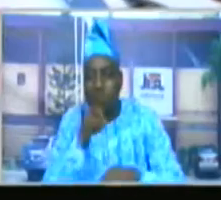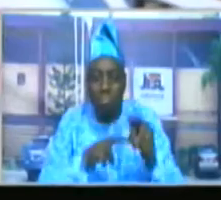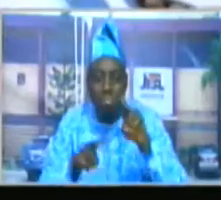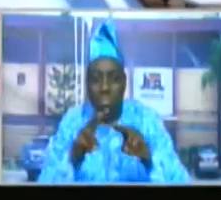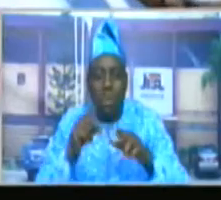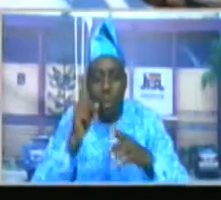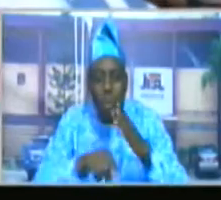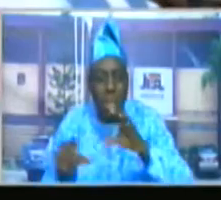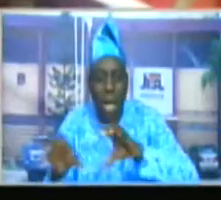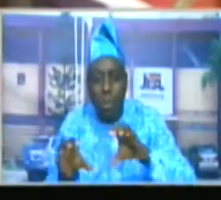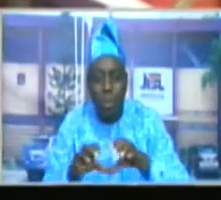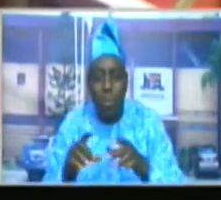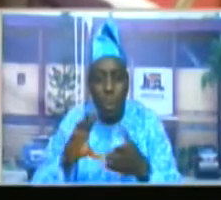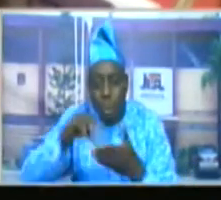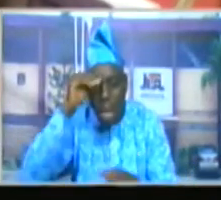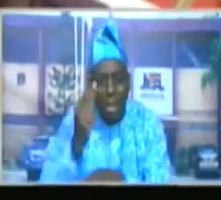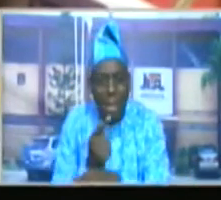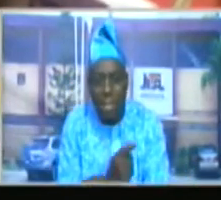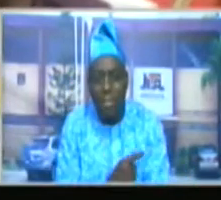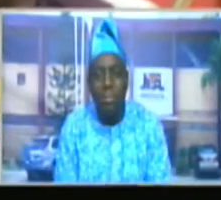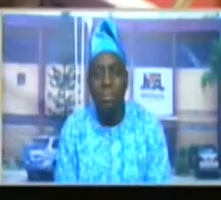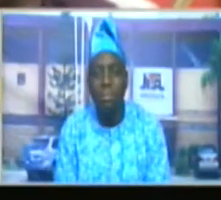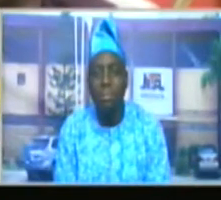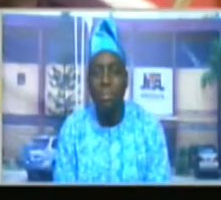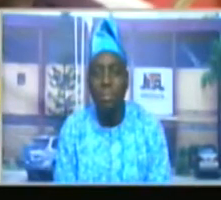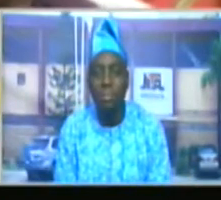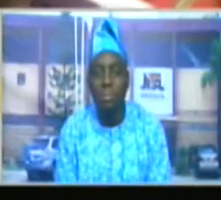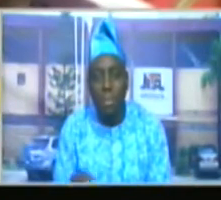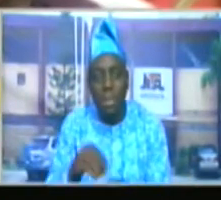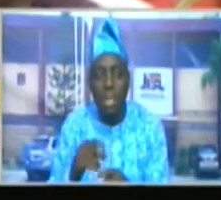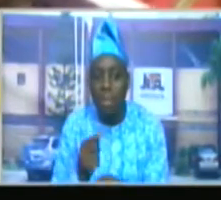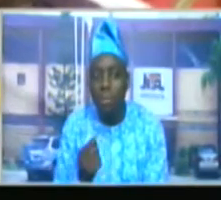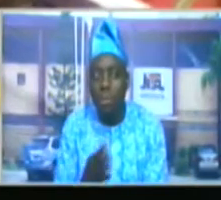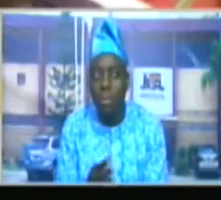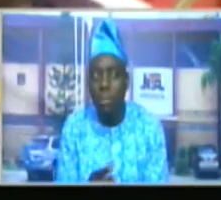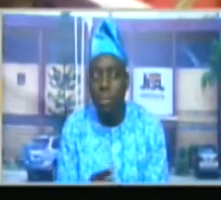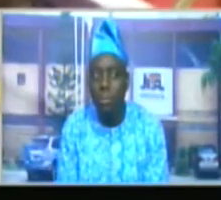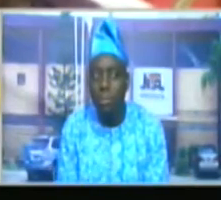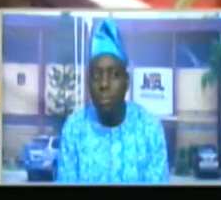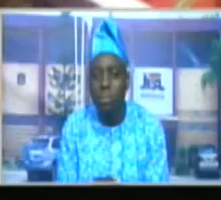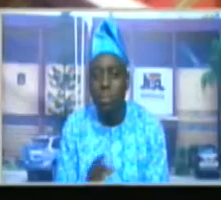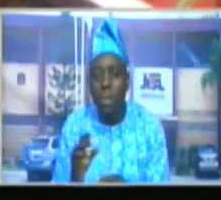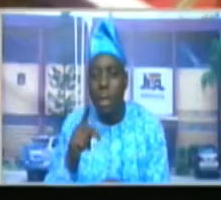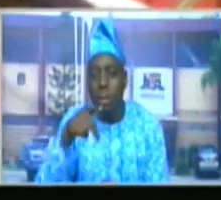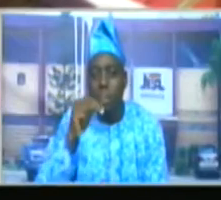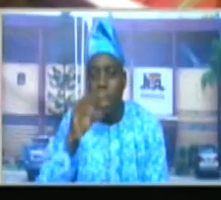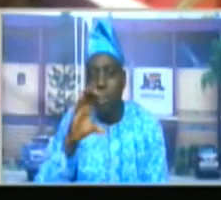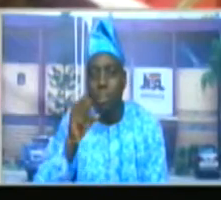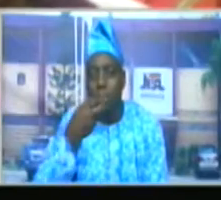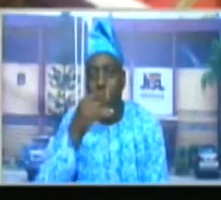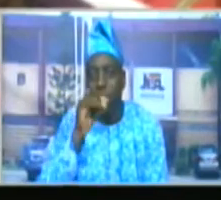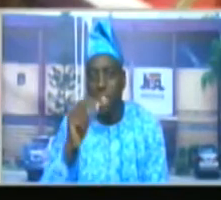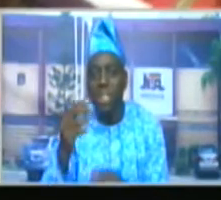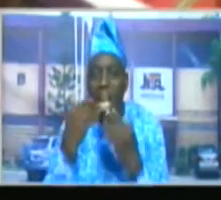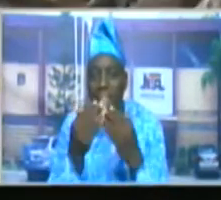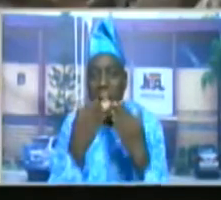to learn lessons. In Abeokuta, Pen Pushing So I quite appreciate